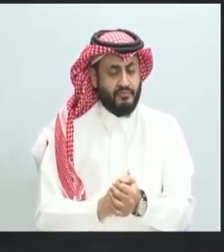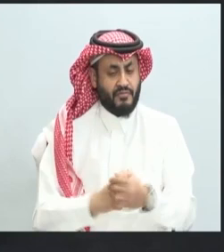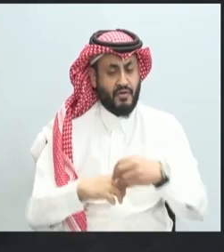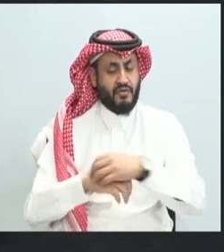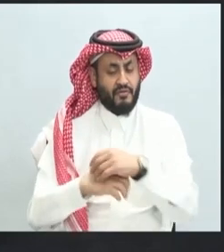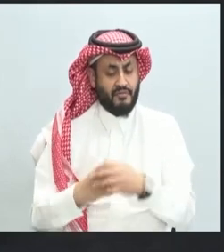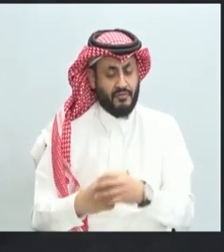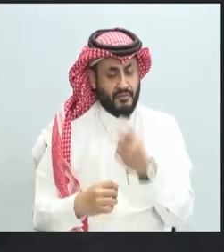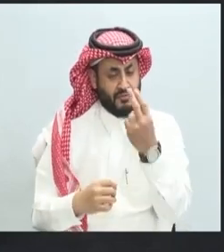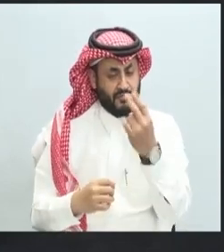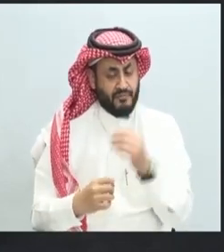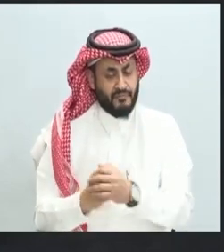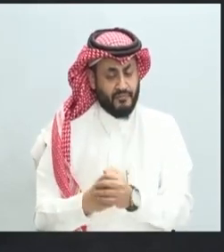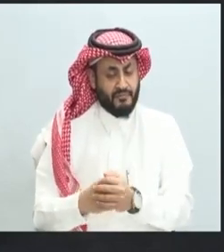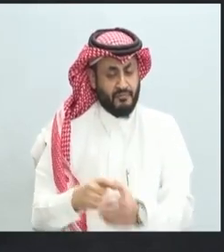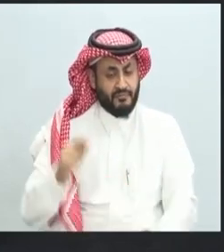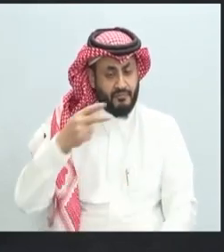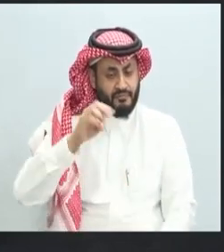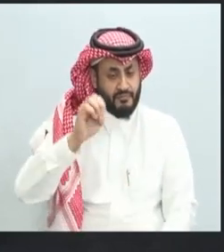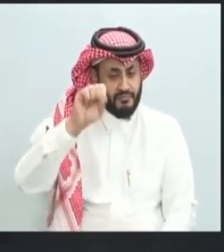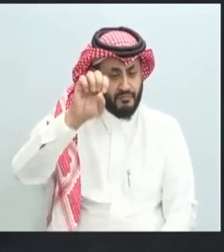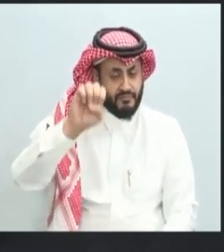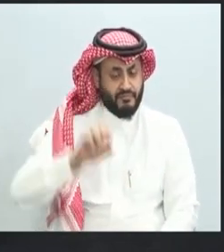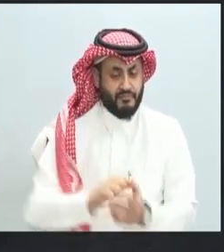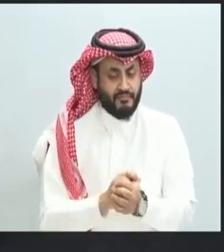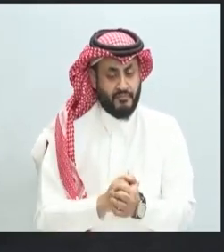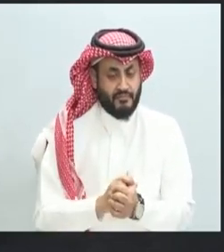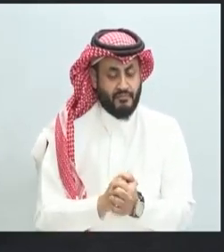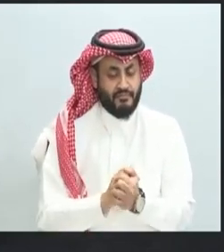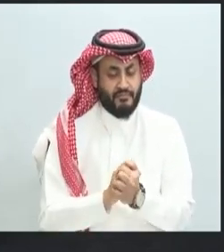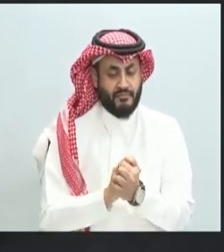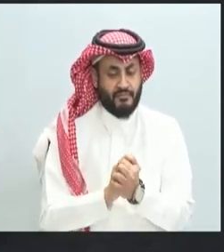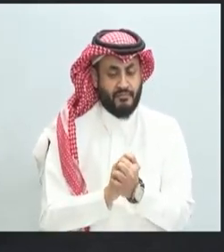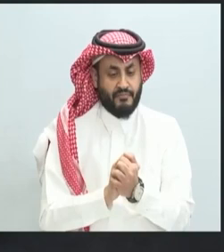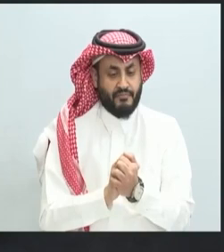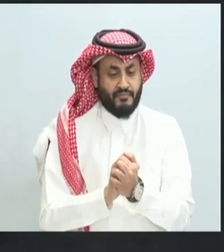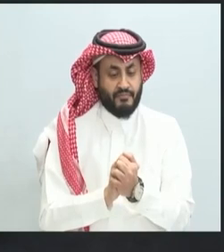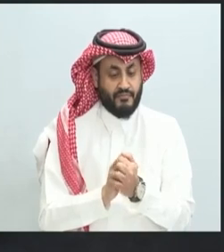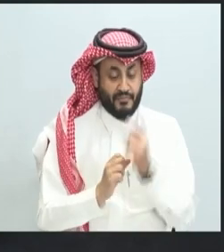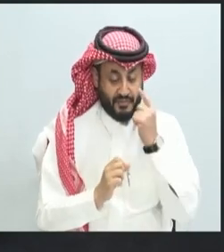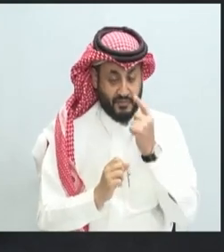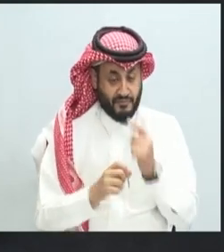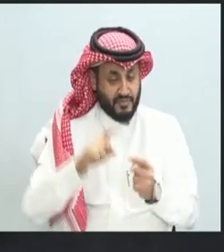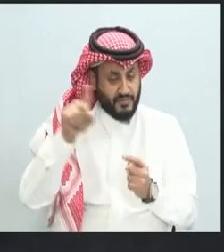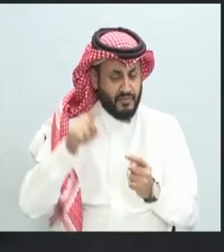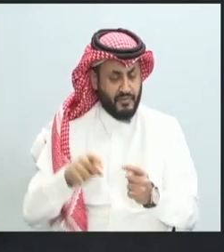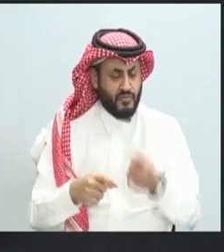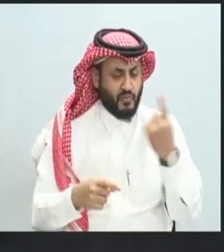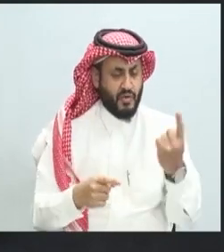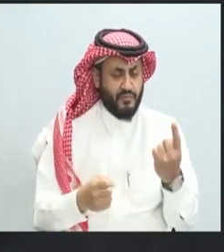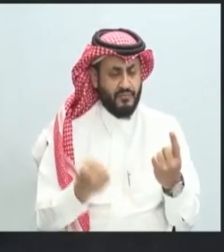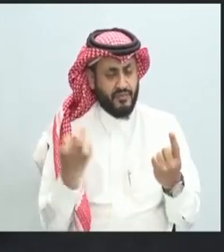mouse. And what are those? They are mice. So this is how we use or how